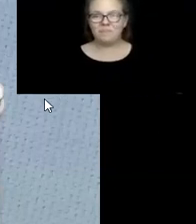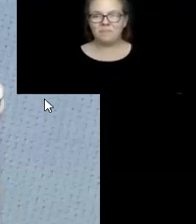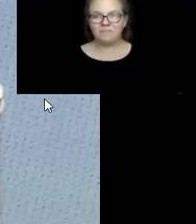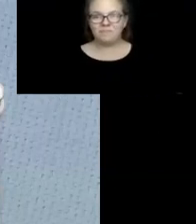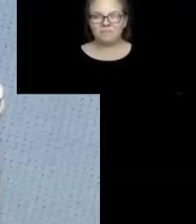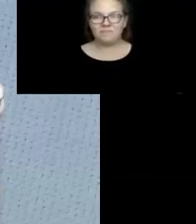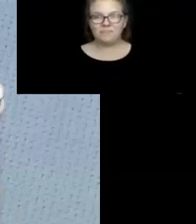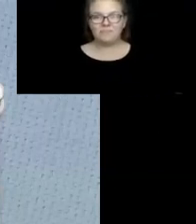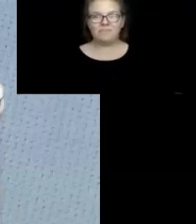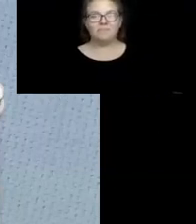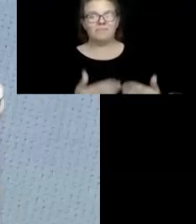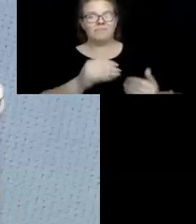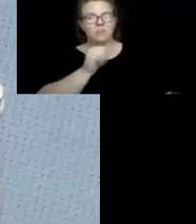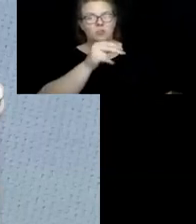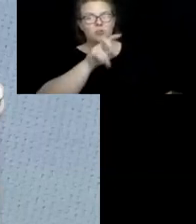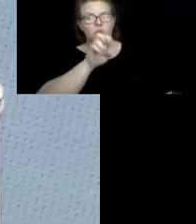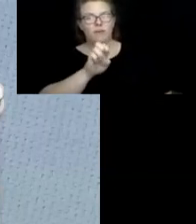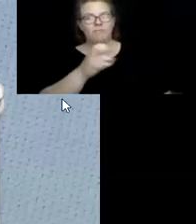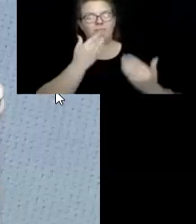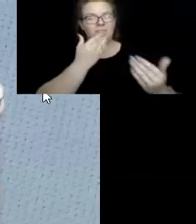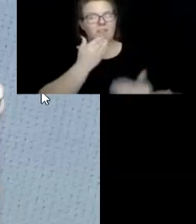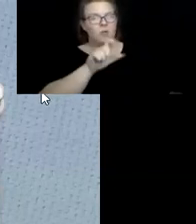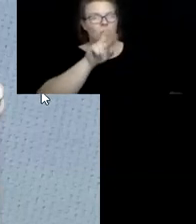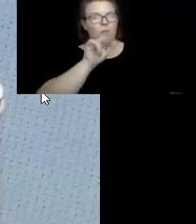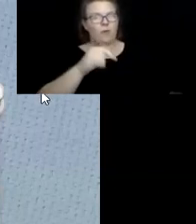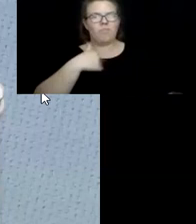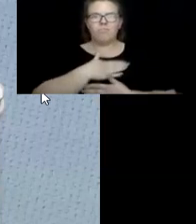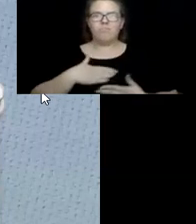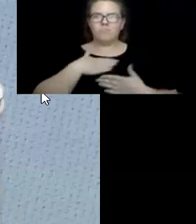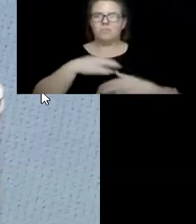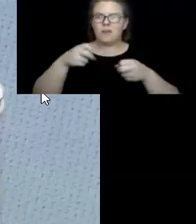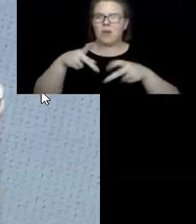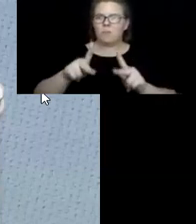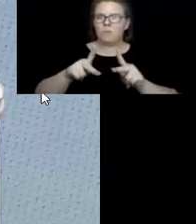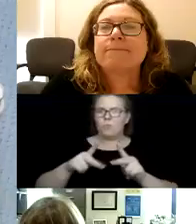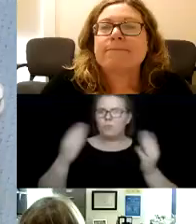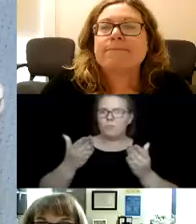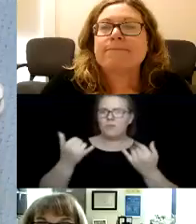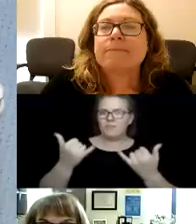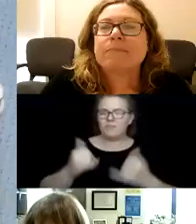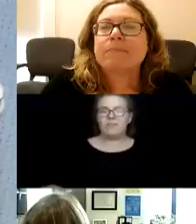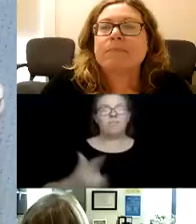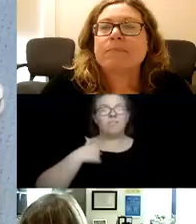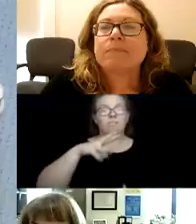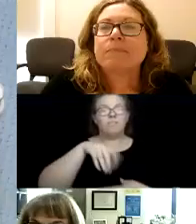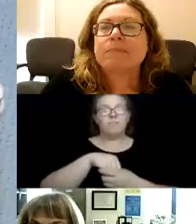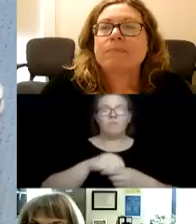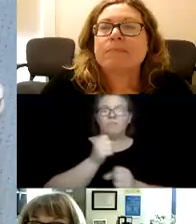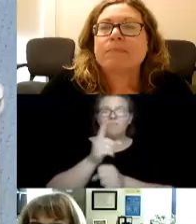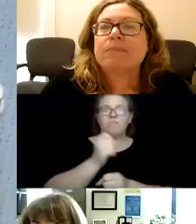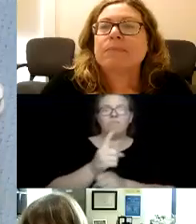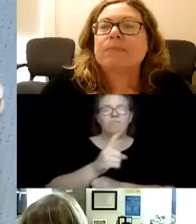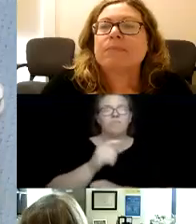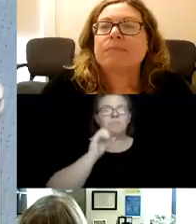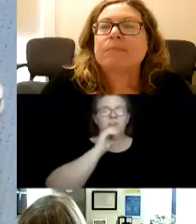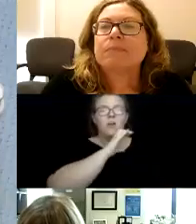Thank you, Lori. I appreciate the opportunity to be here today. I've been involved with the annual Elder Abuse Conference